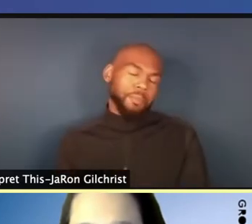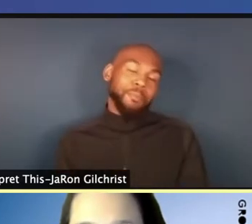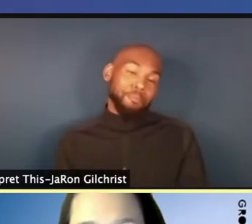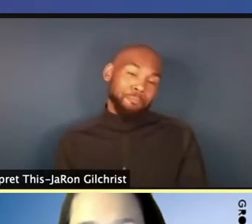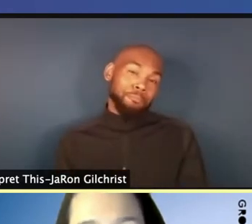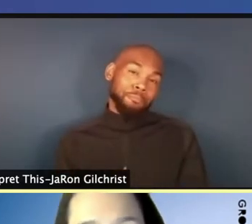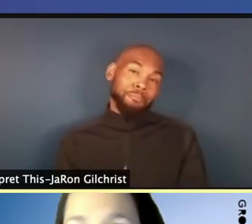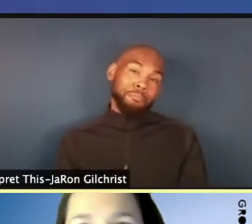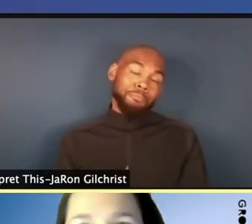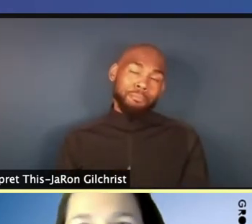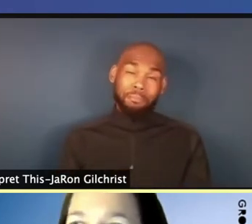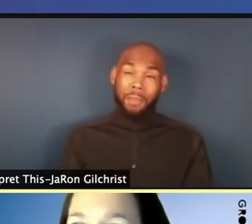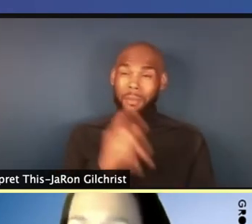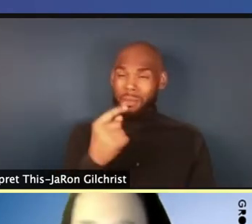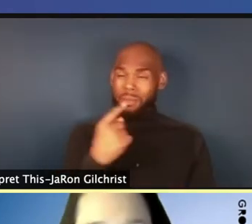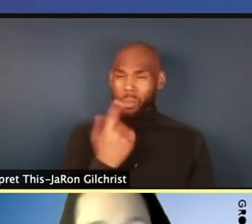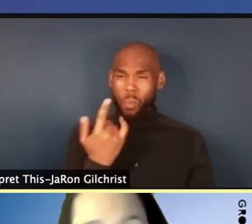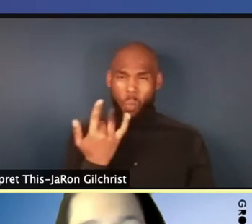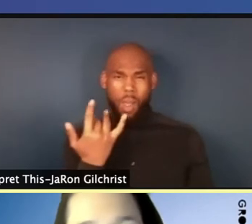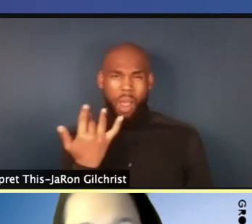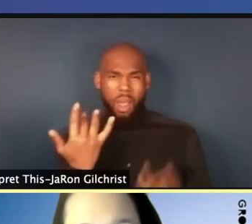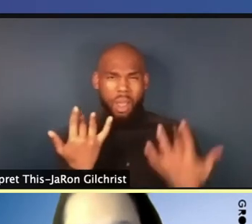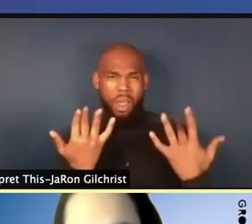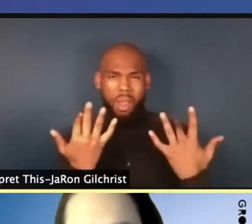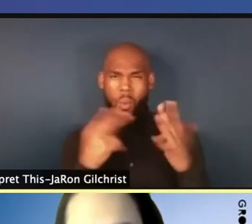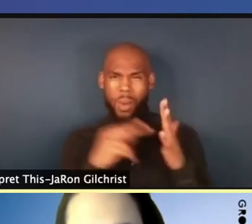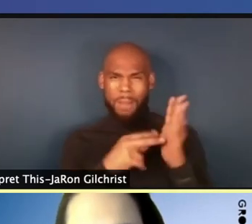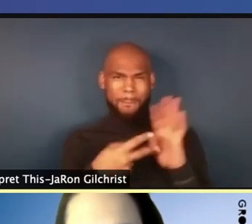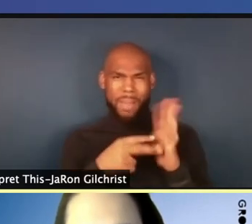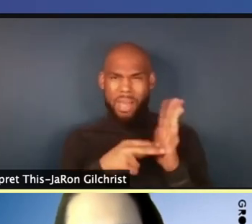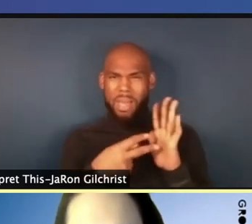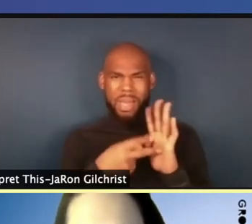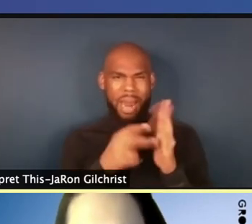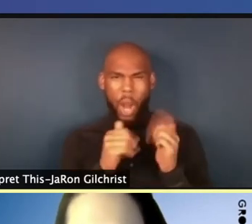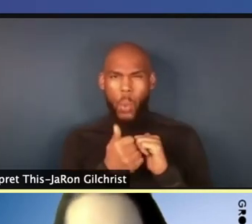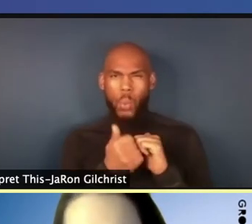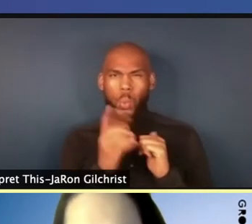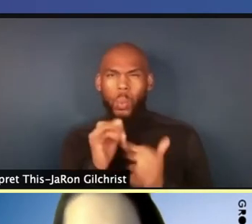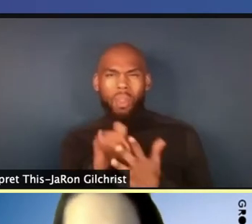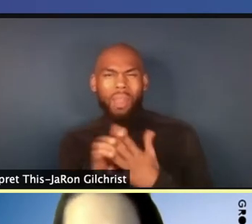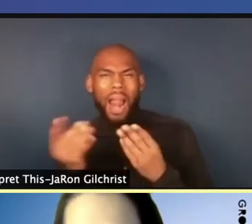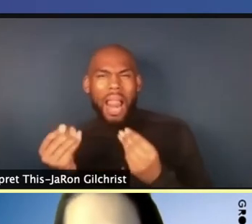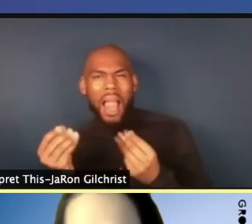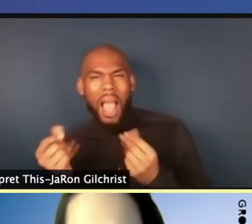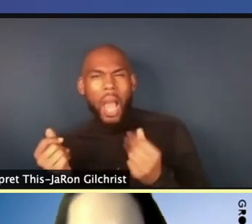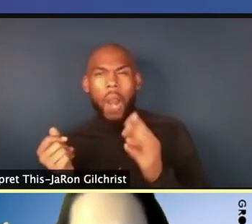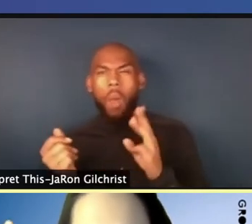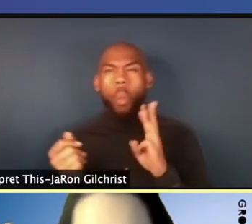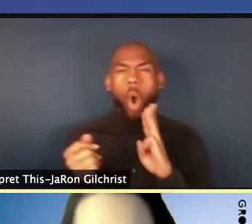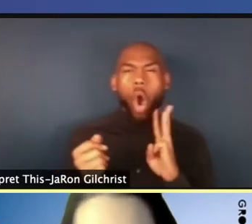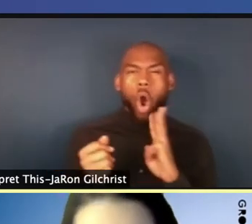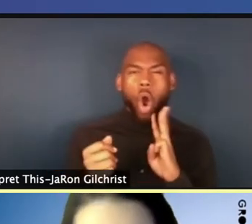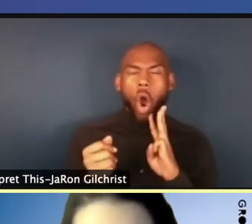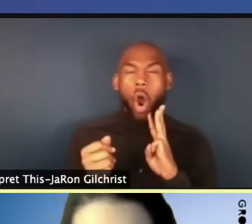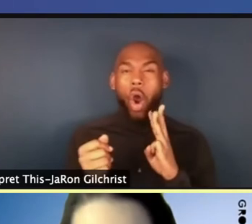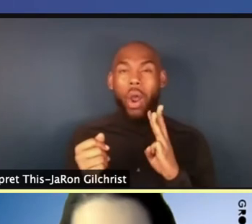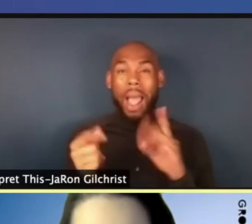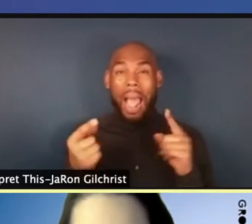If you're like, wait, what does that even mean? Like, how would you do that? What does it mean to think of land and water as a